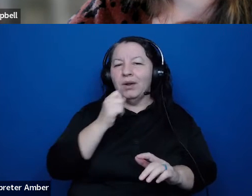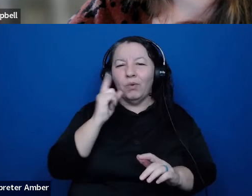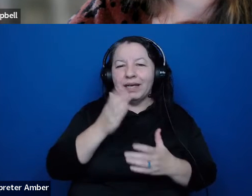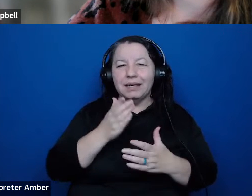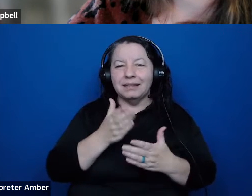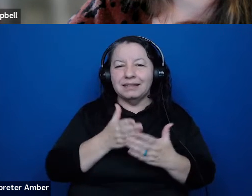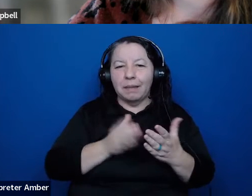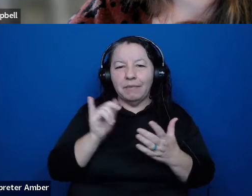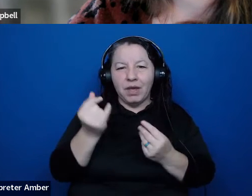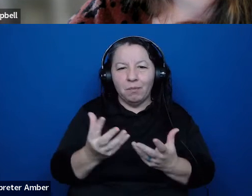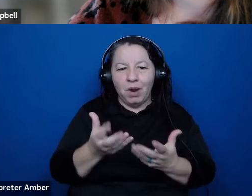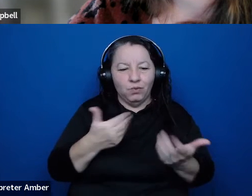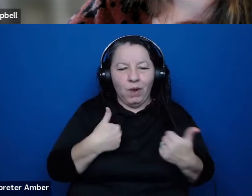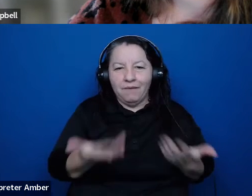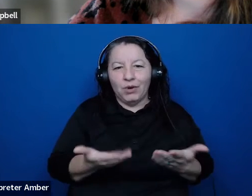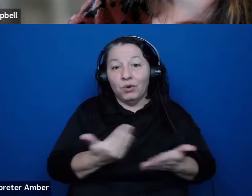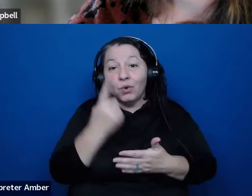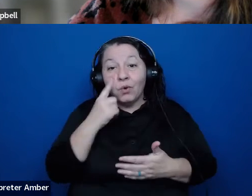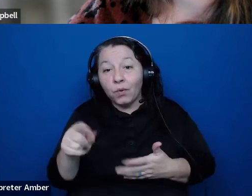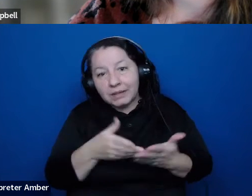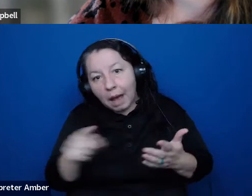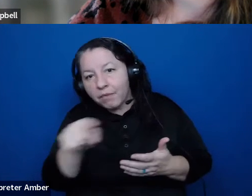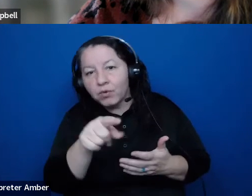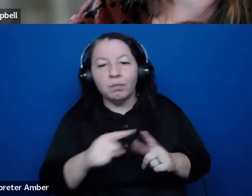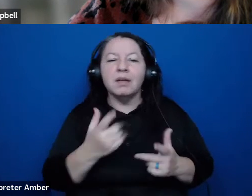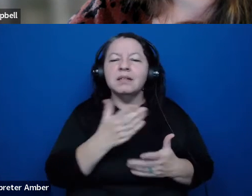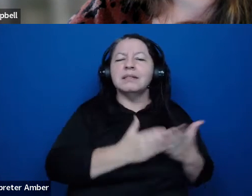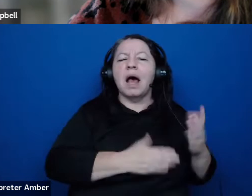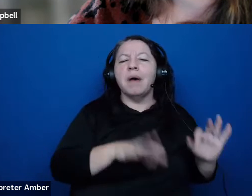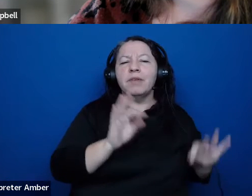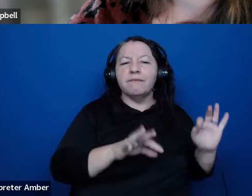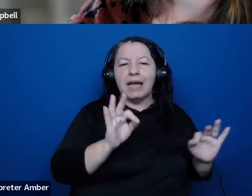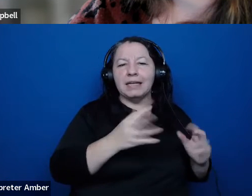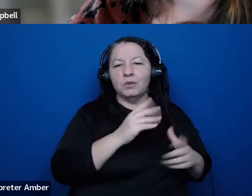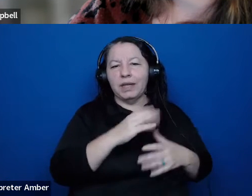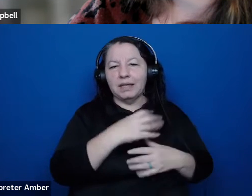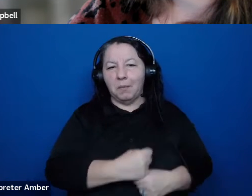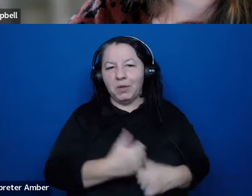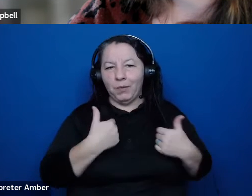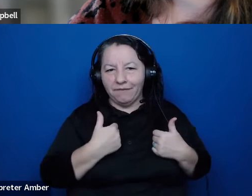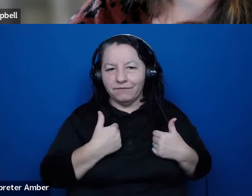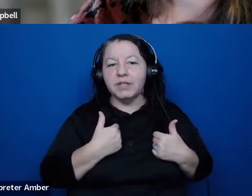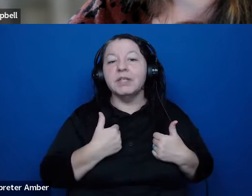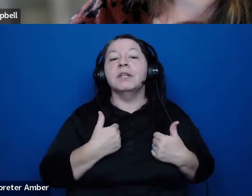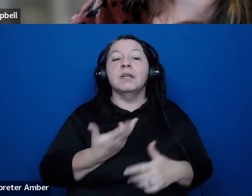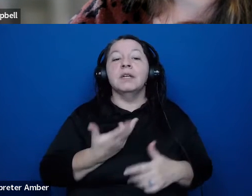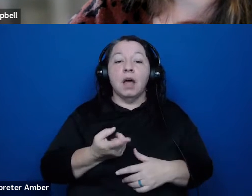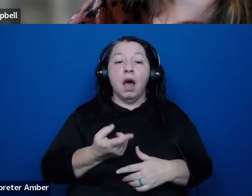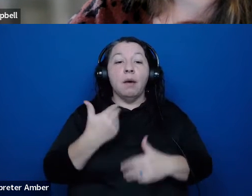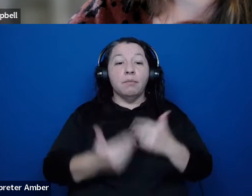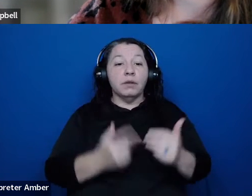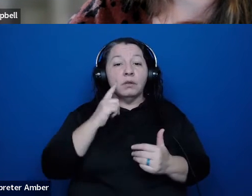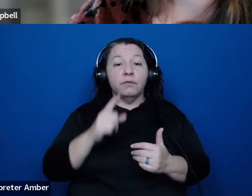some of you, but these are some of the findings, summaries that we have. I was processed for managing waiver